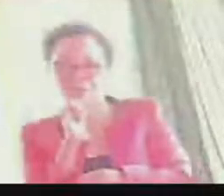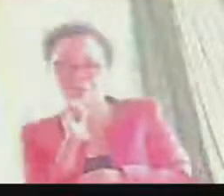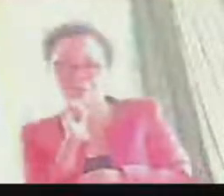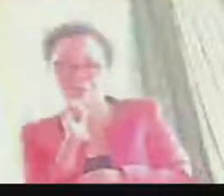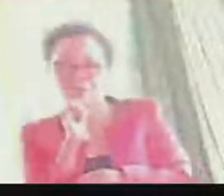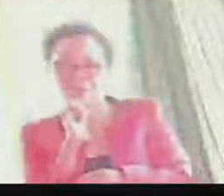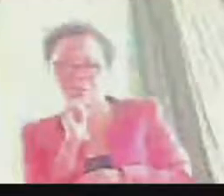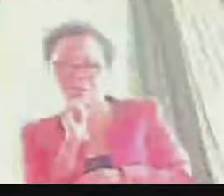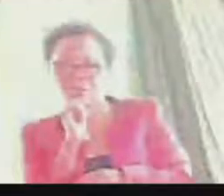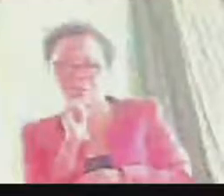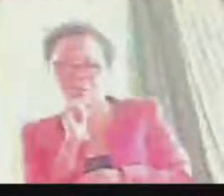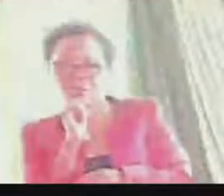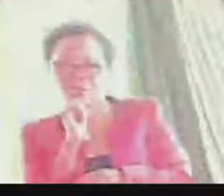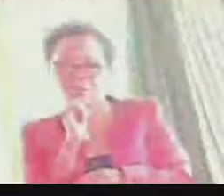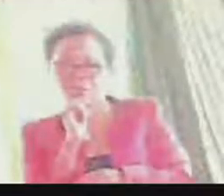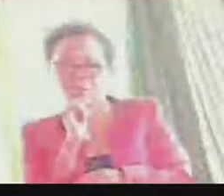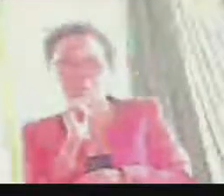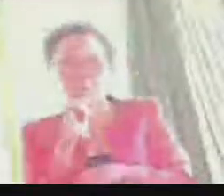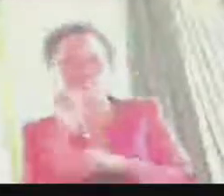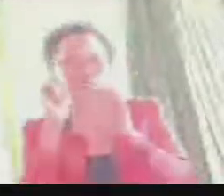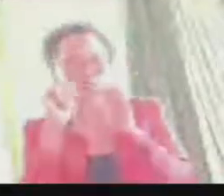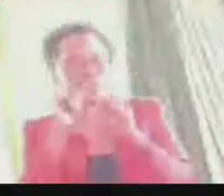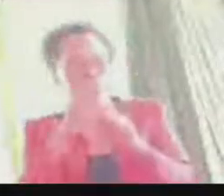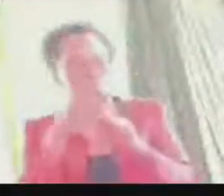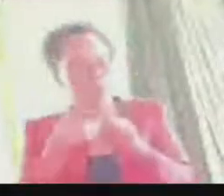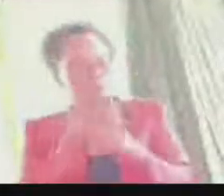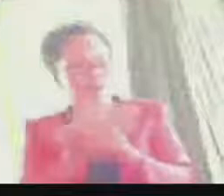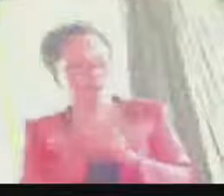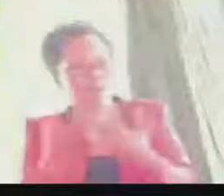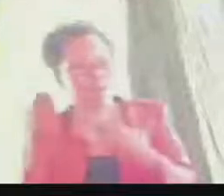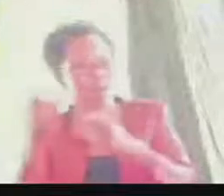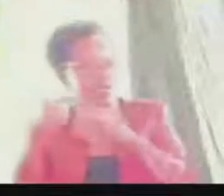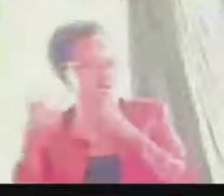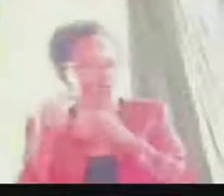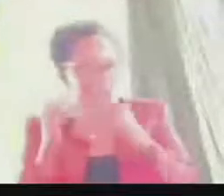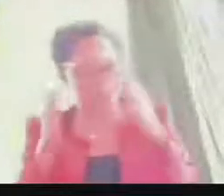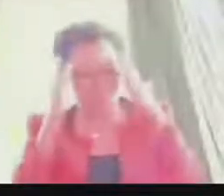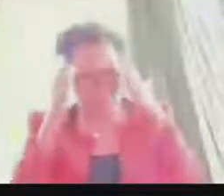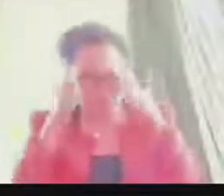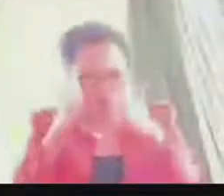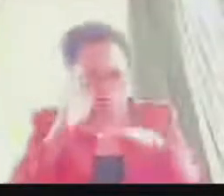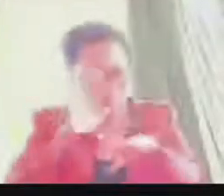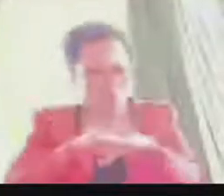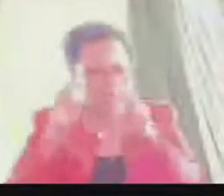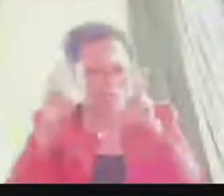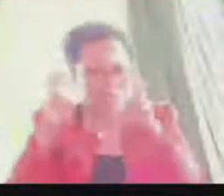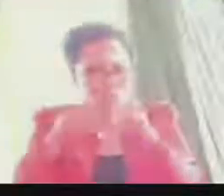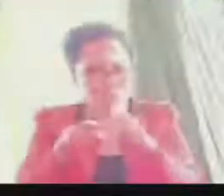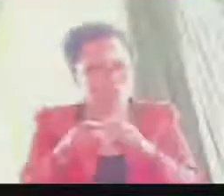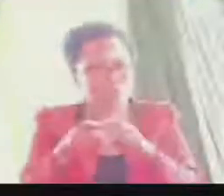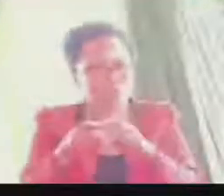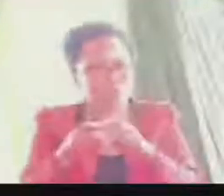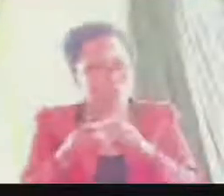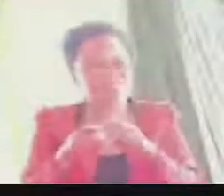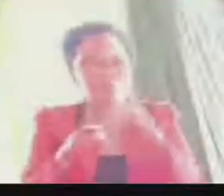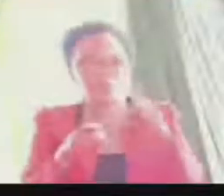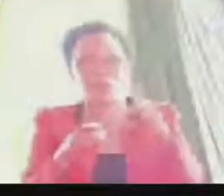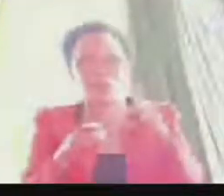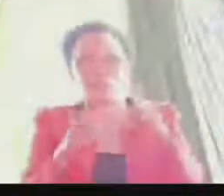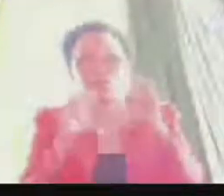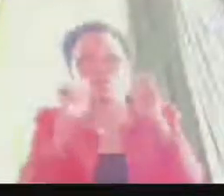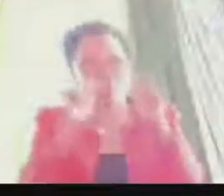you're wearing that focuses on this particular issue? Yes, there is the hat of being the head of